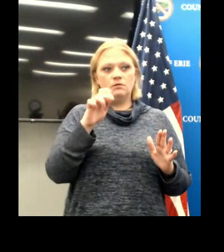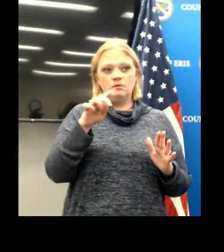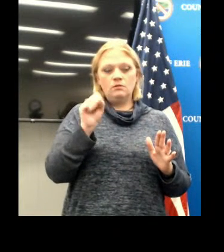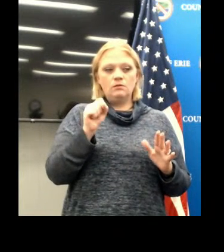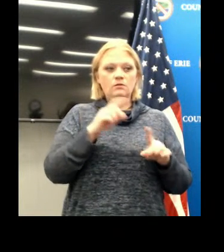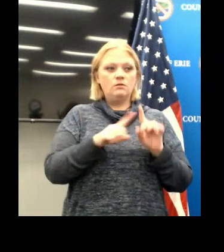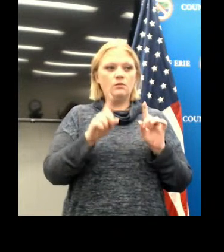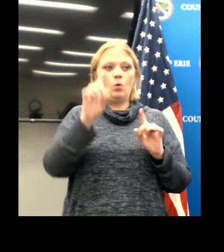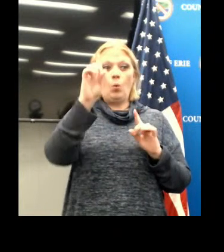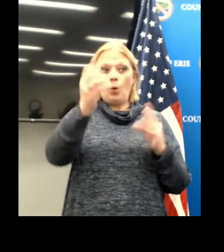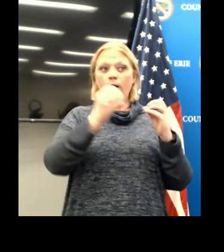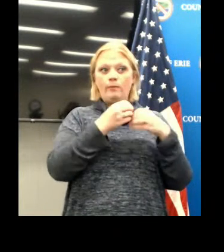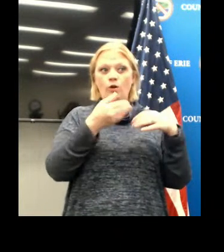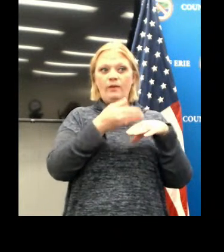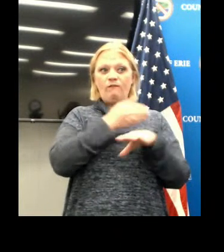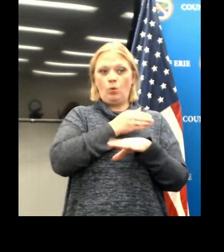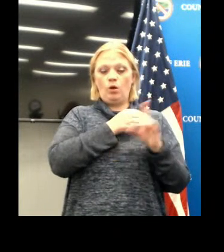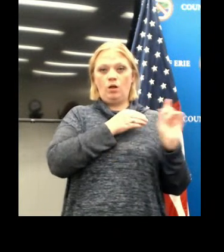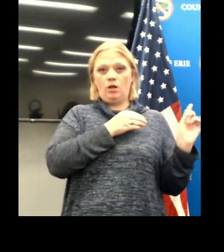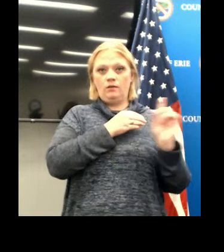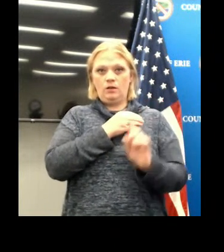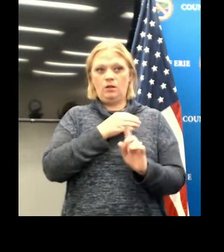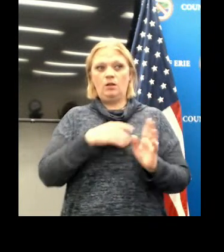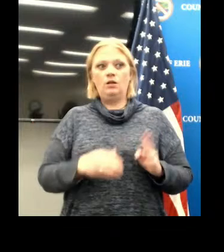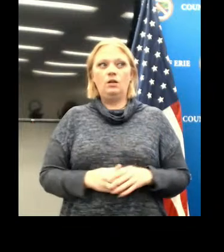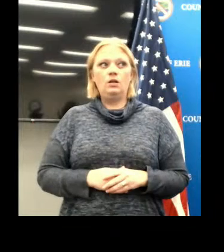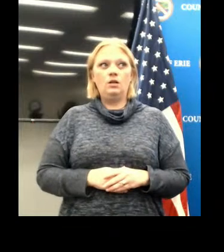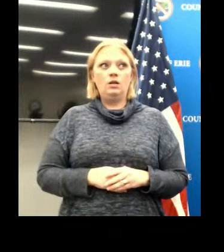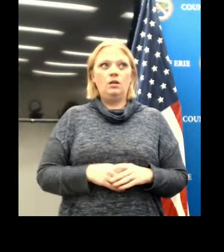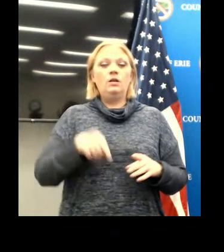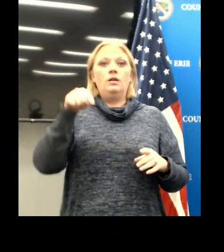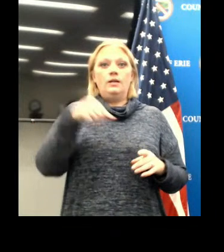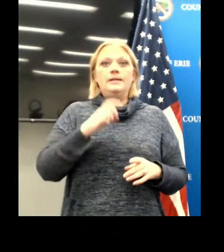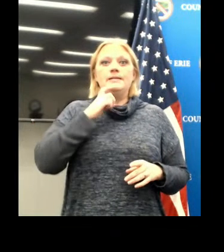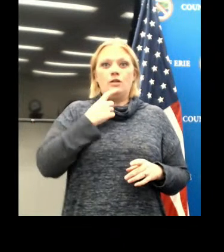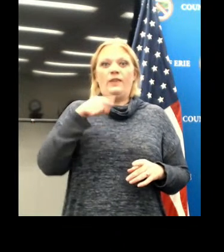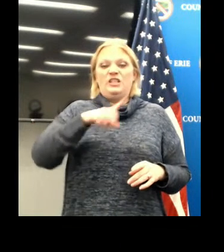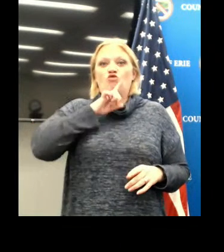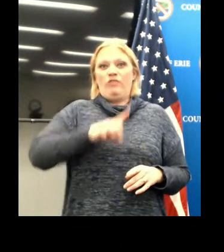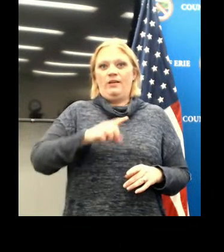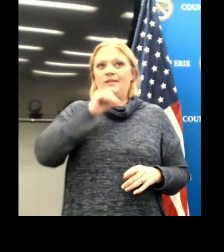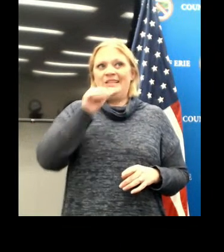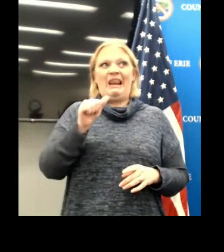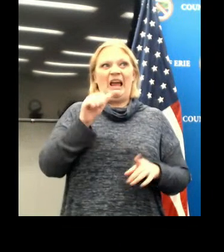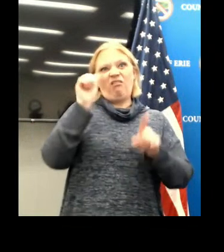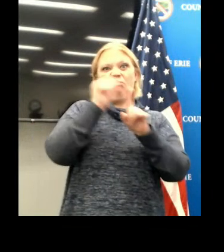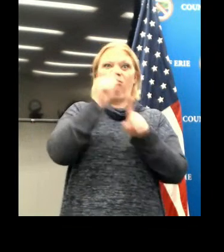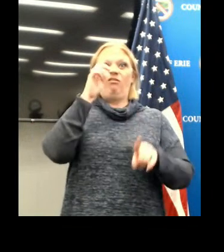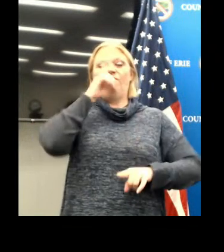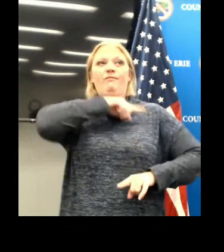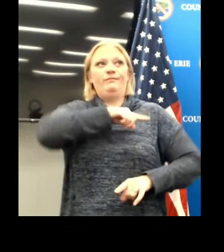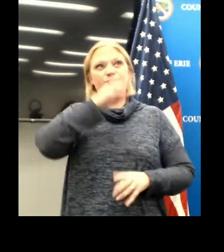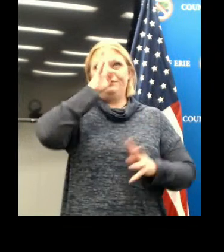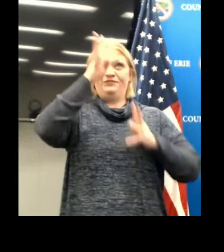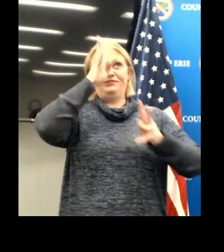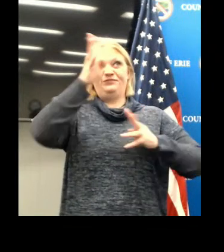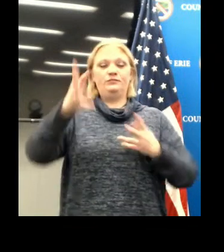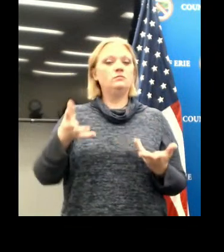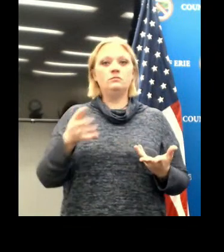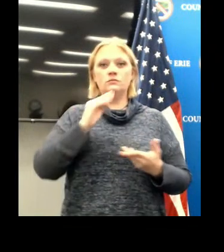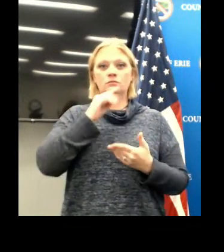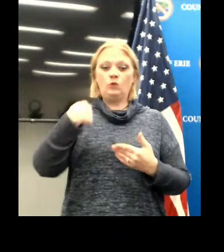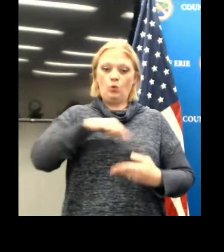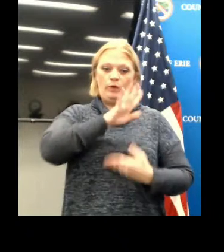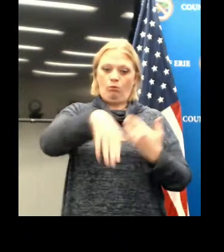just one more before I get back up here is this is serious, this is real, this is not a hoax, this is not fake. And we are all in